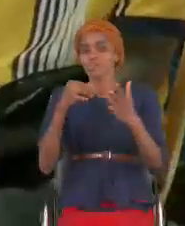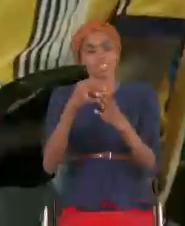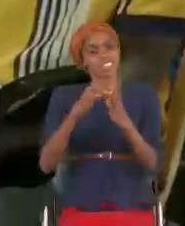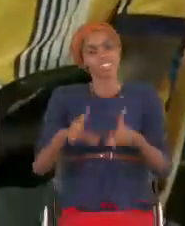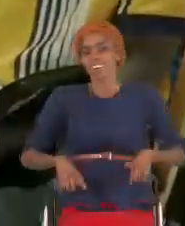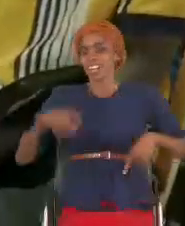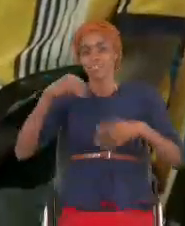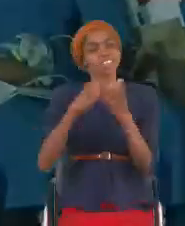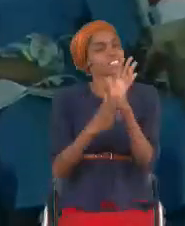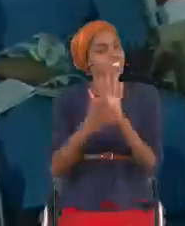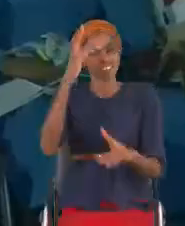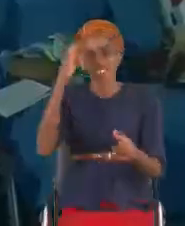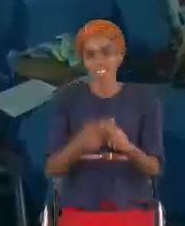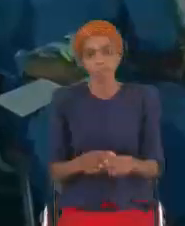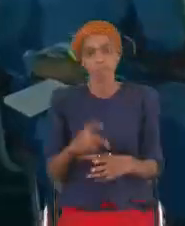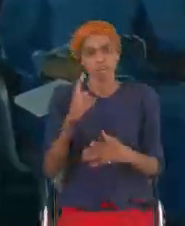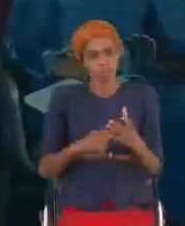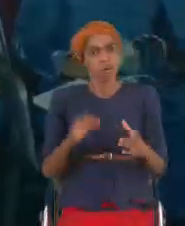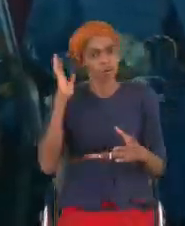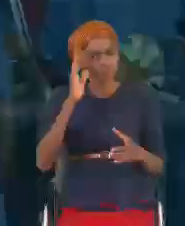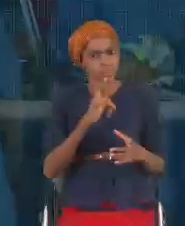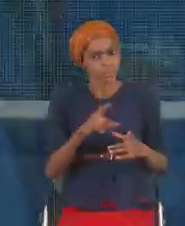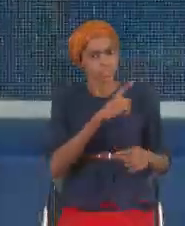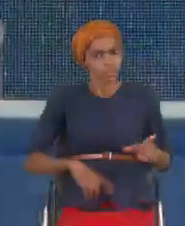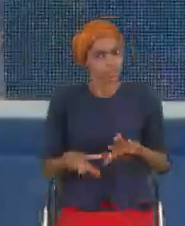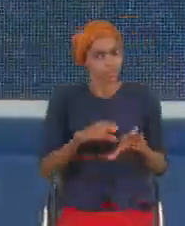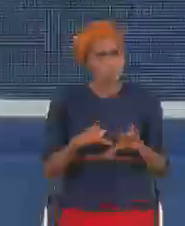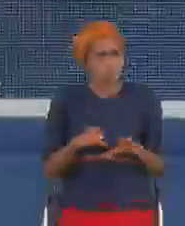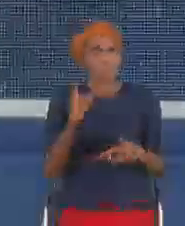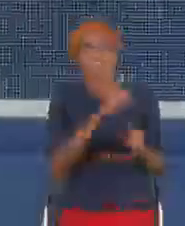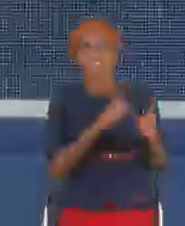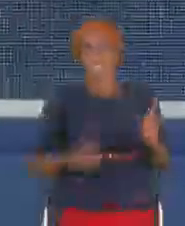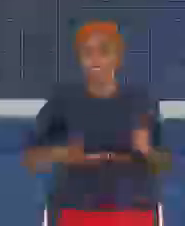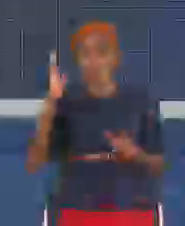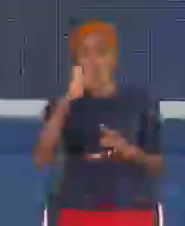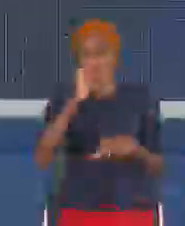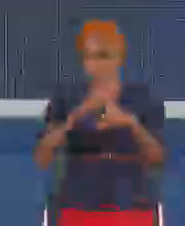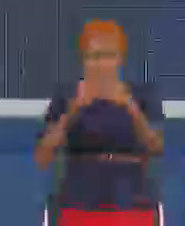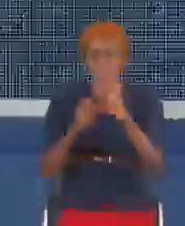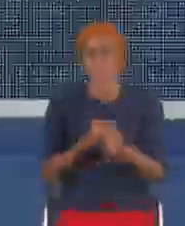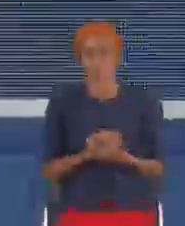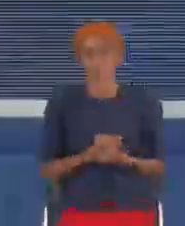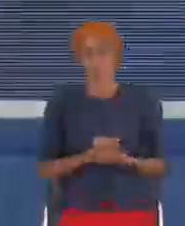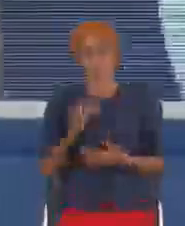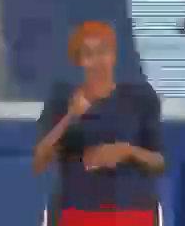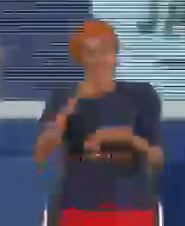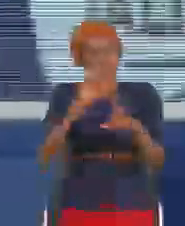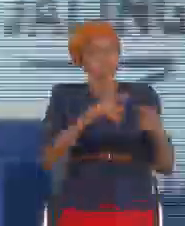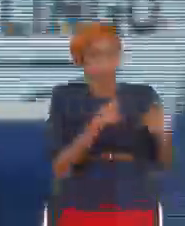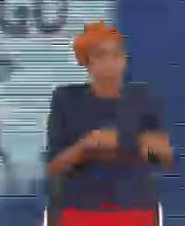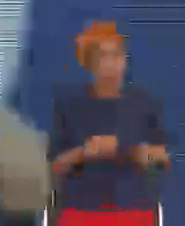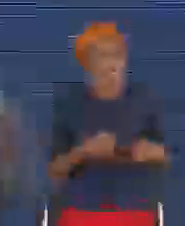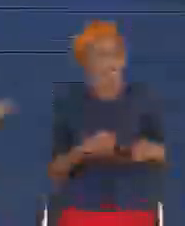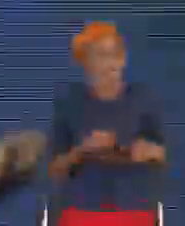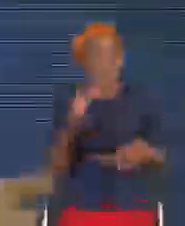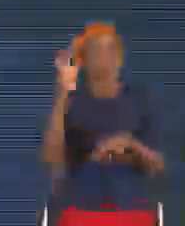in Jesus' name. What will the Lord do? What will the Lord do? The Lord will touch you. He'll touch your heart.